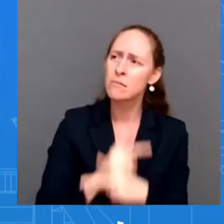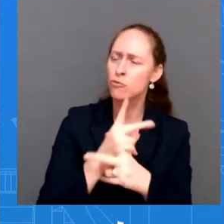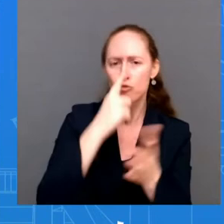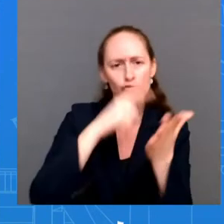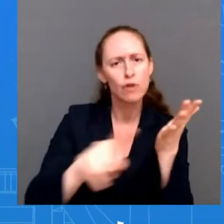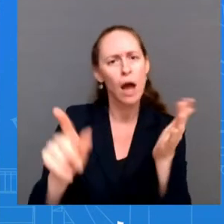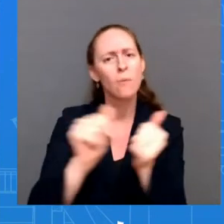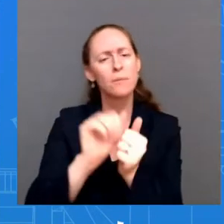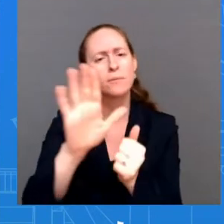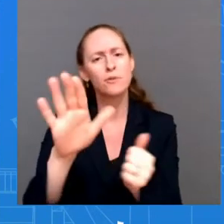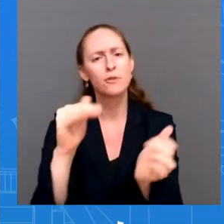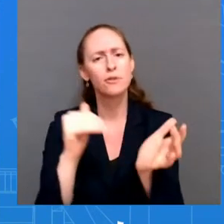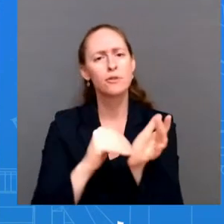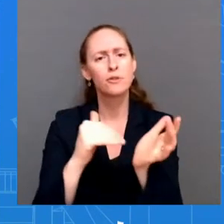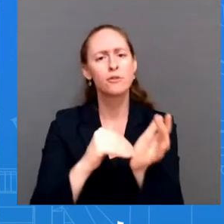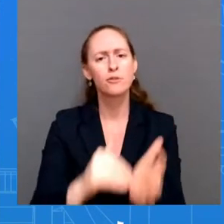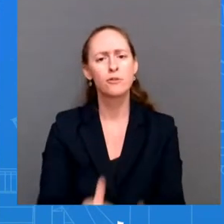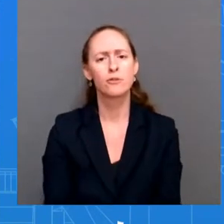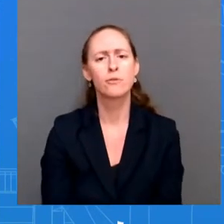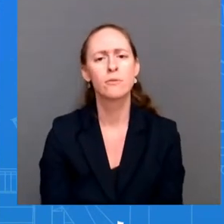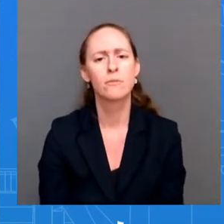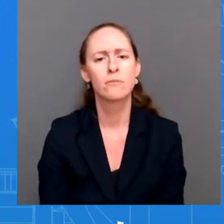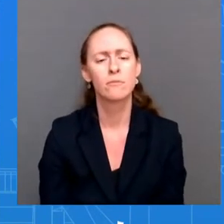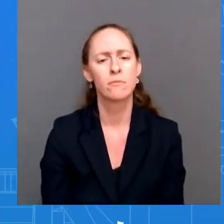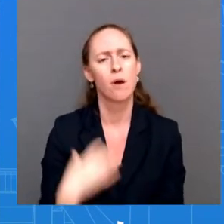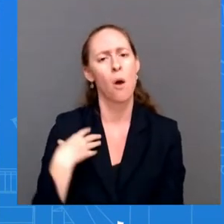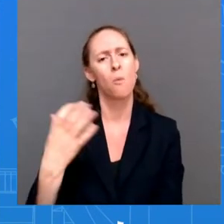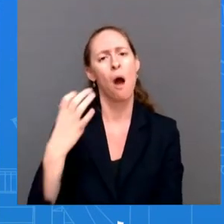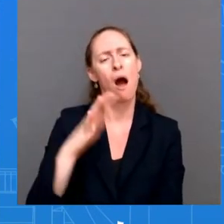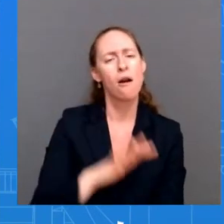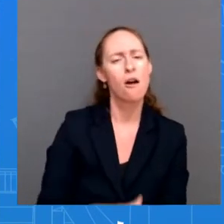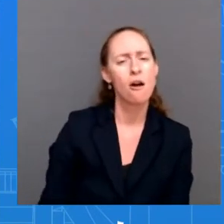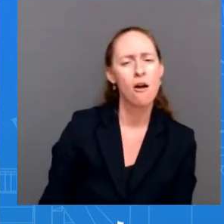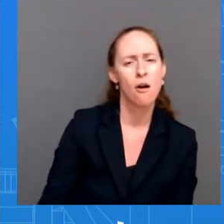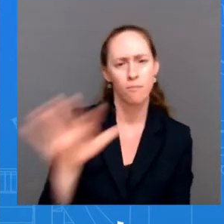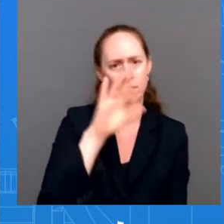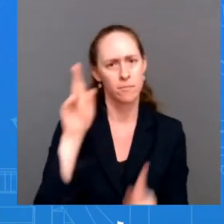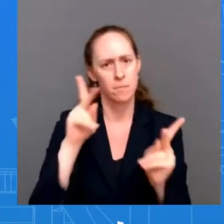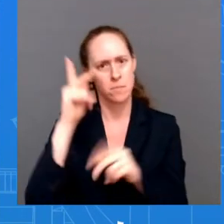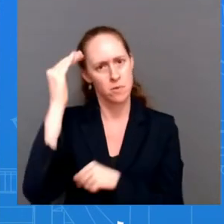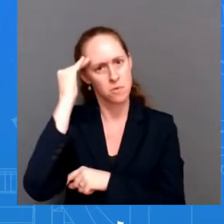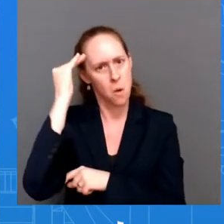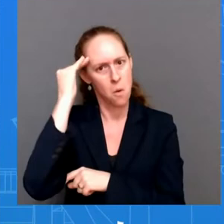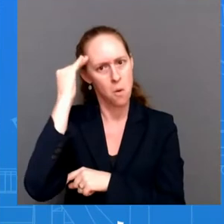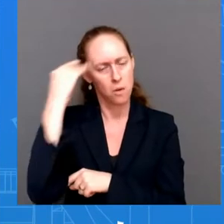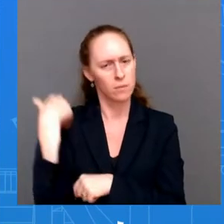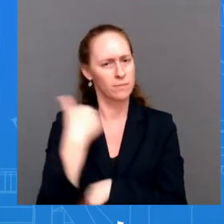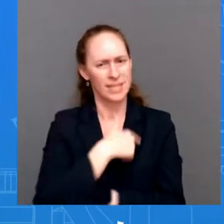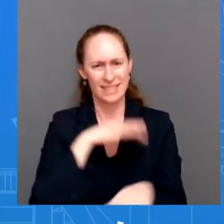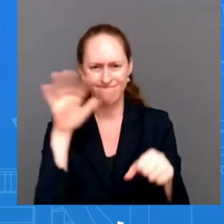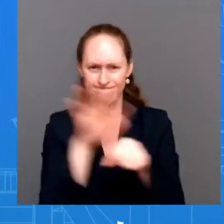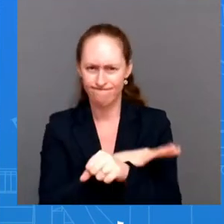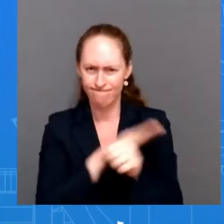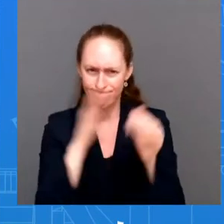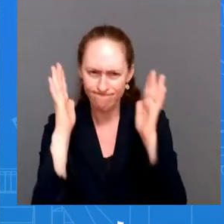in general, that we are laser focused on this, and we are going to do everything we can to end this